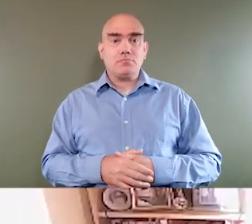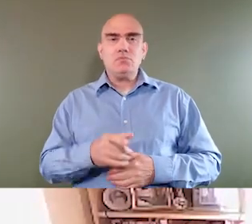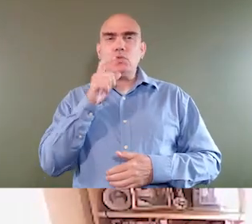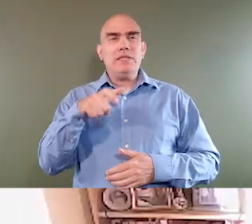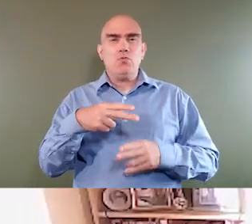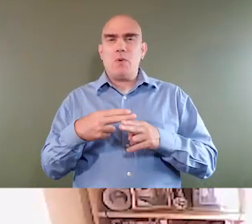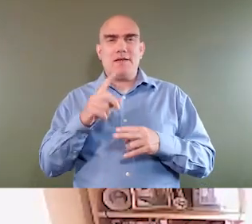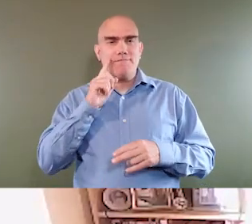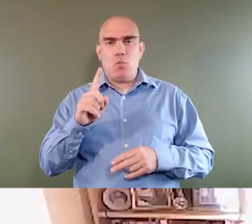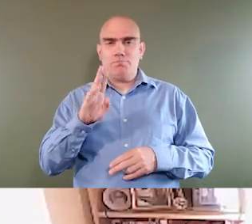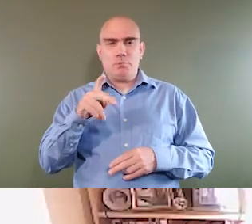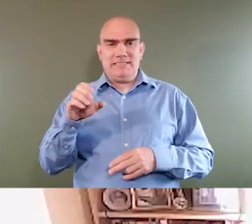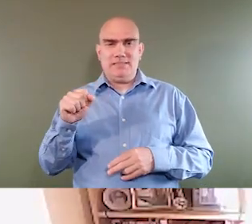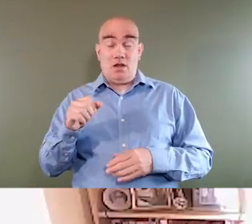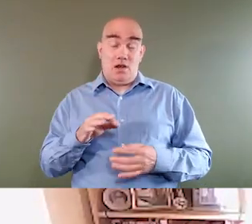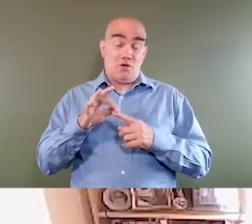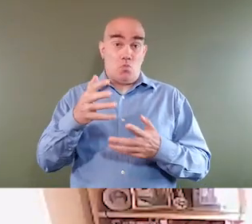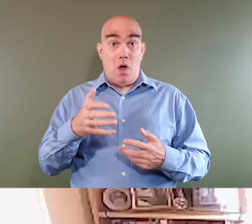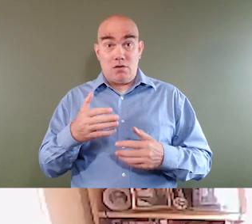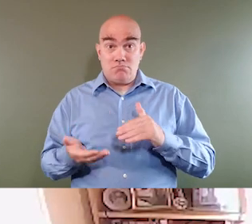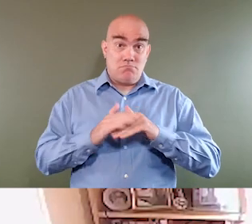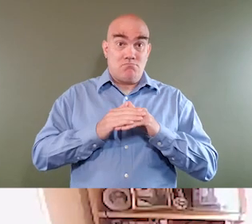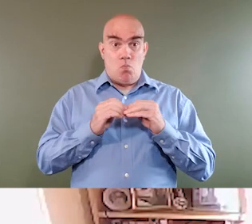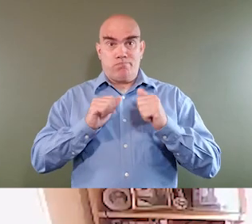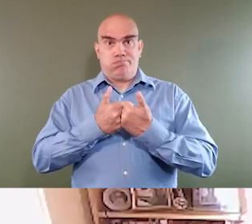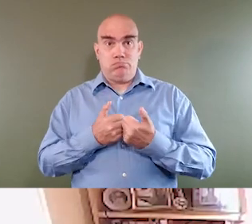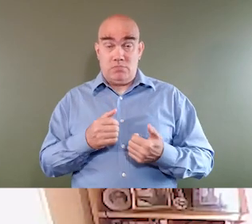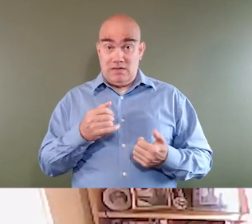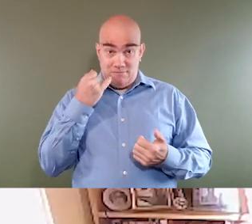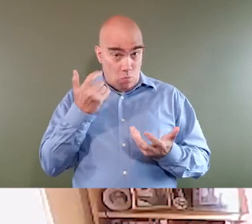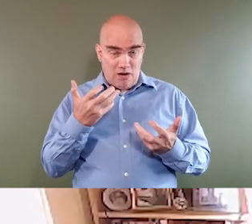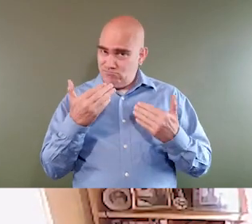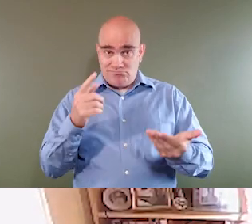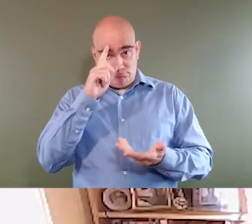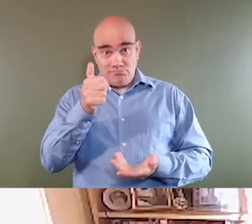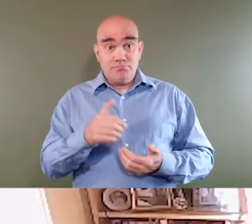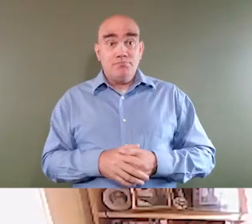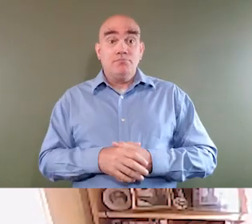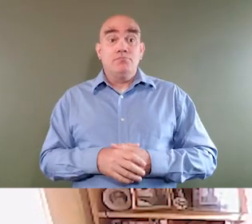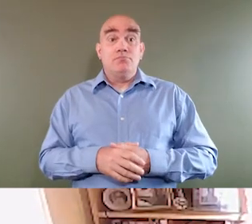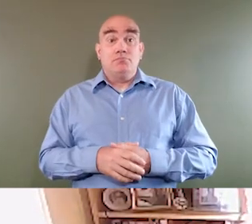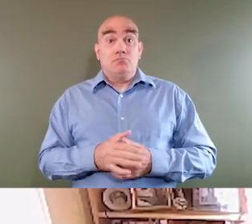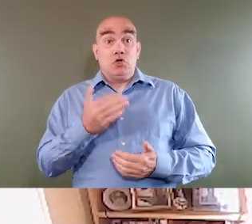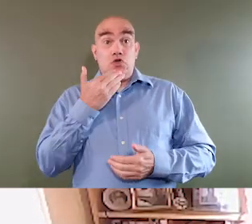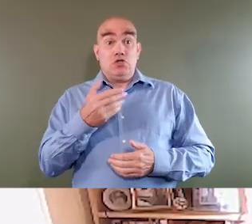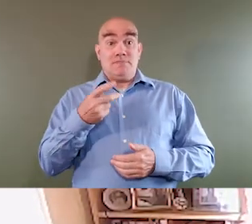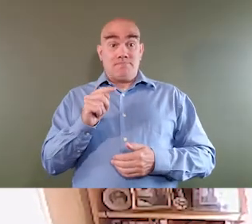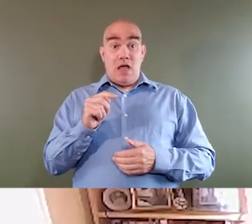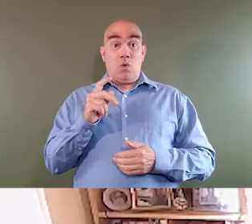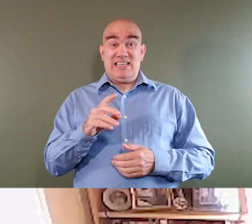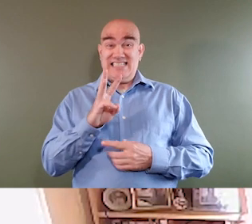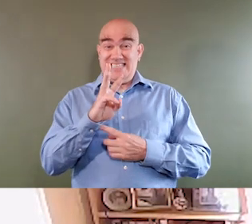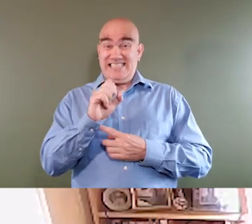burpees unless you're trying to make this really hard, in which case go for it. in a good spot. Okay, so we've got 6 sets